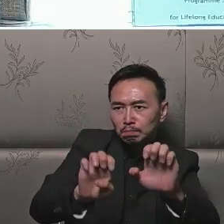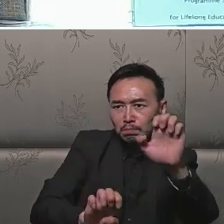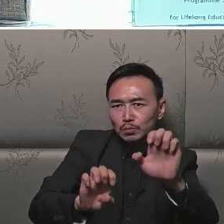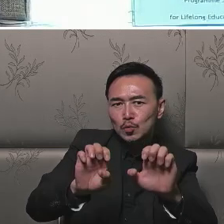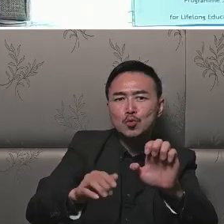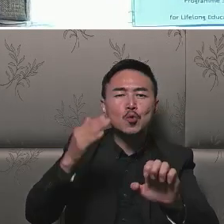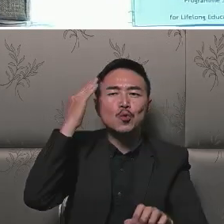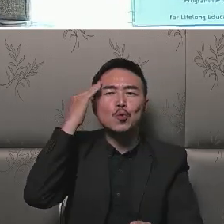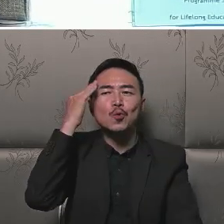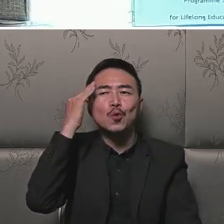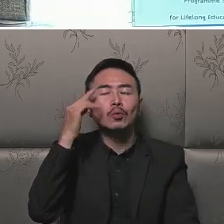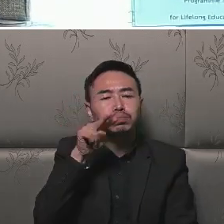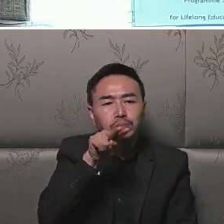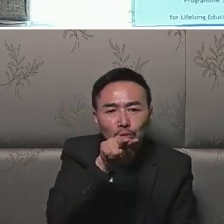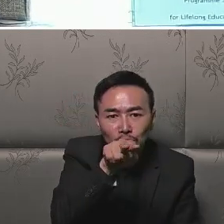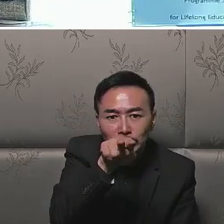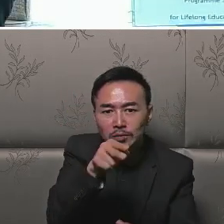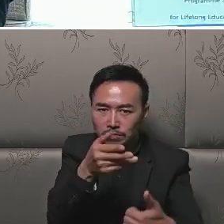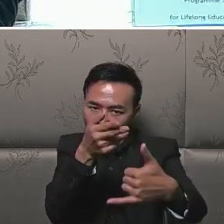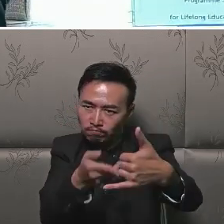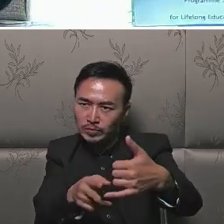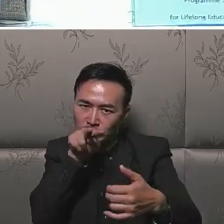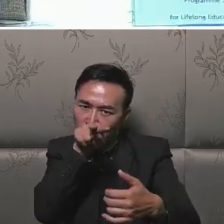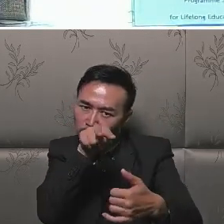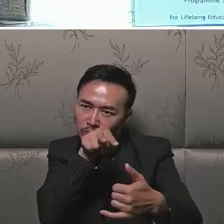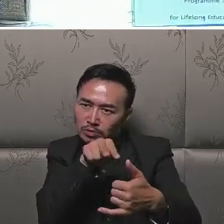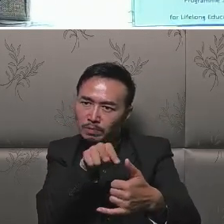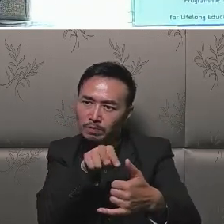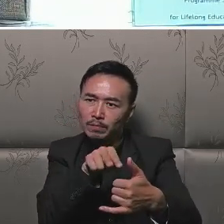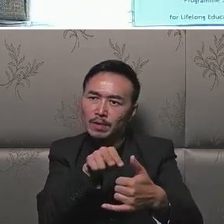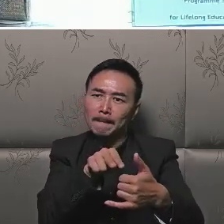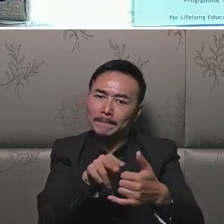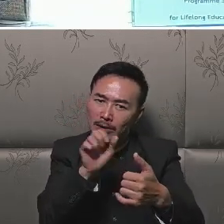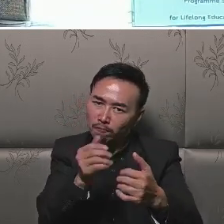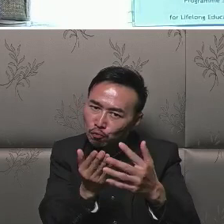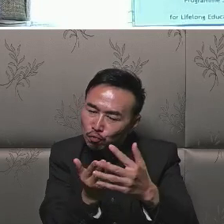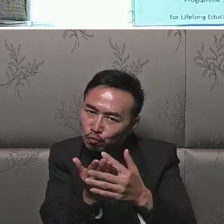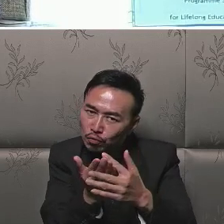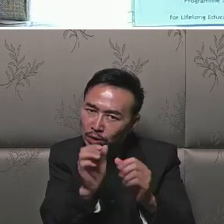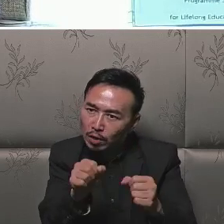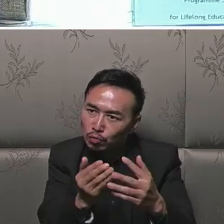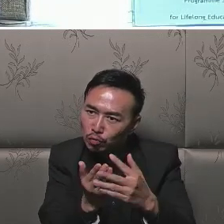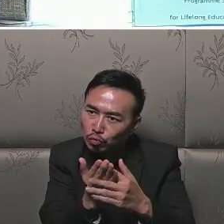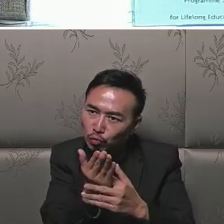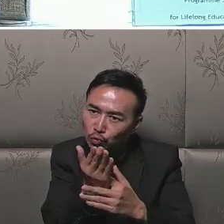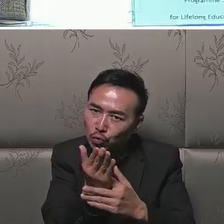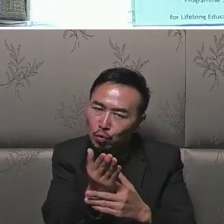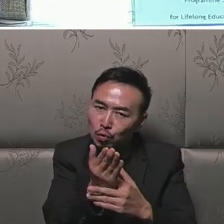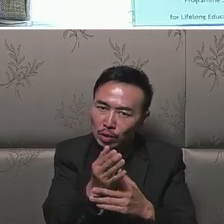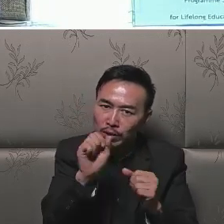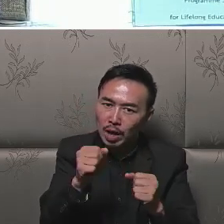degrees received through the two initiatives to go to graduate schools or to apply for a